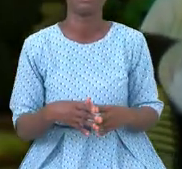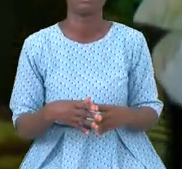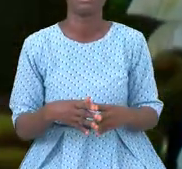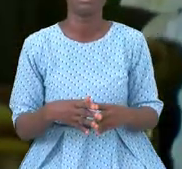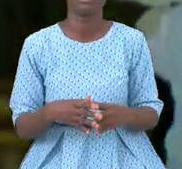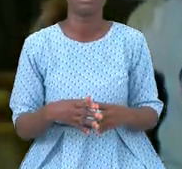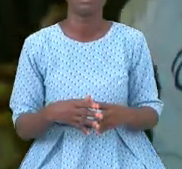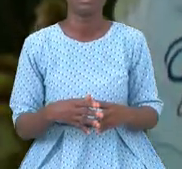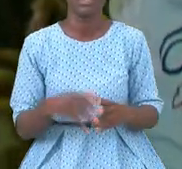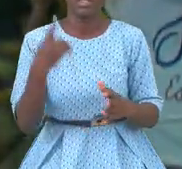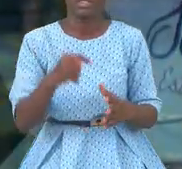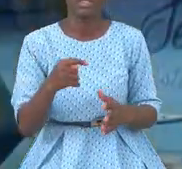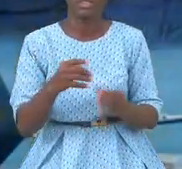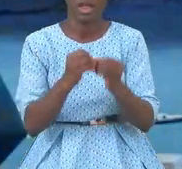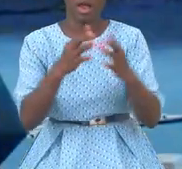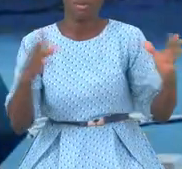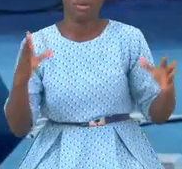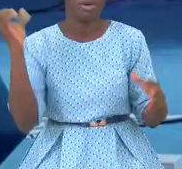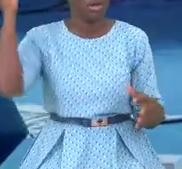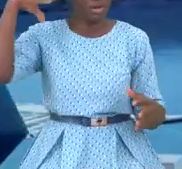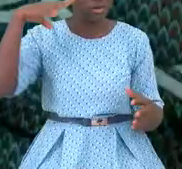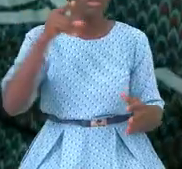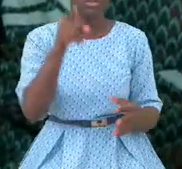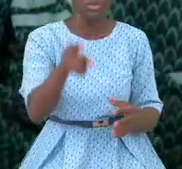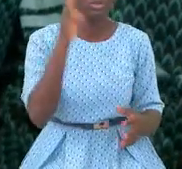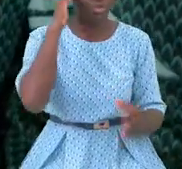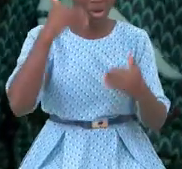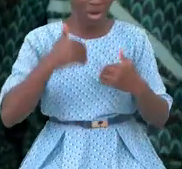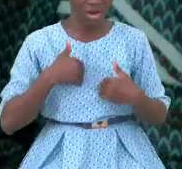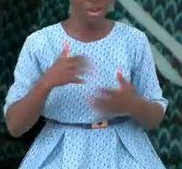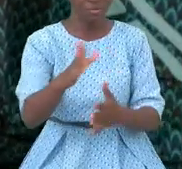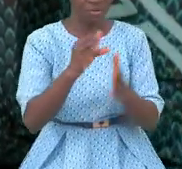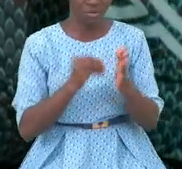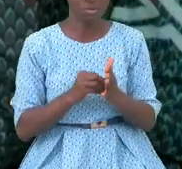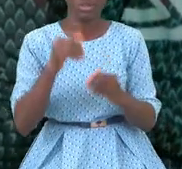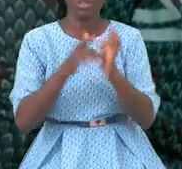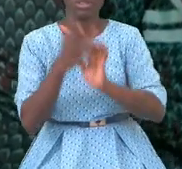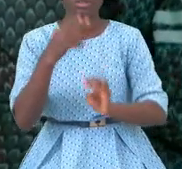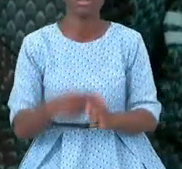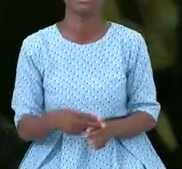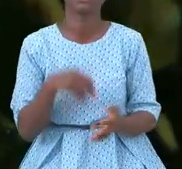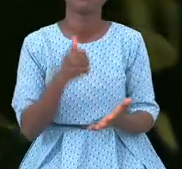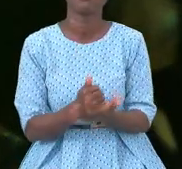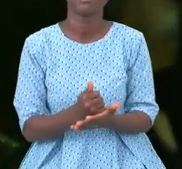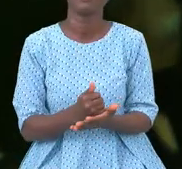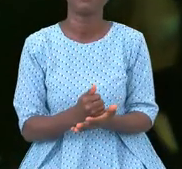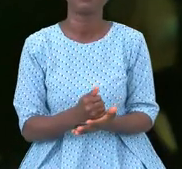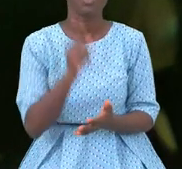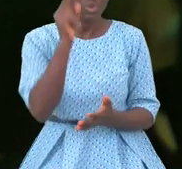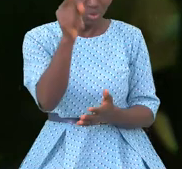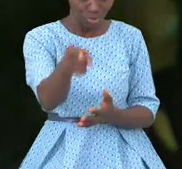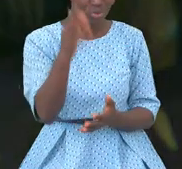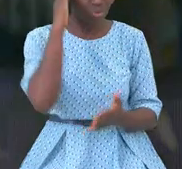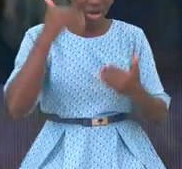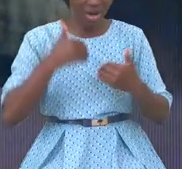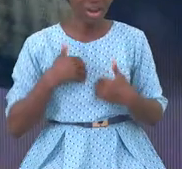share. I said you'll have your share. There, you will have your share. Abundant